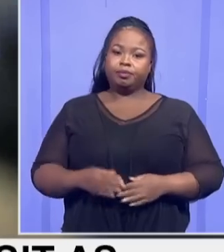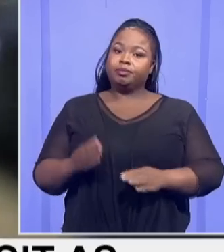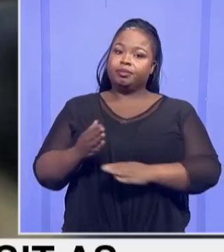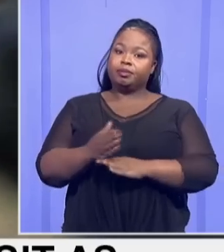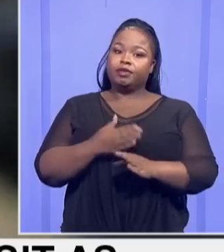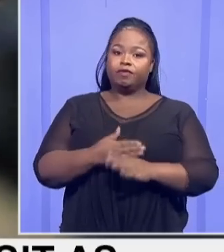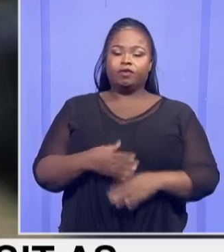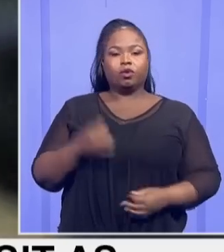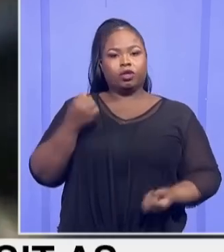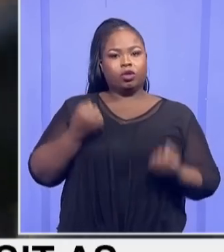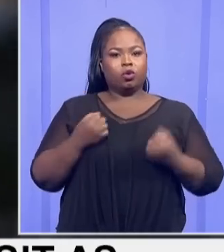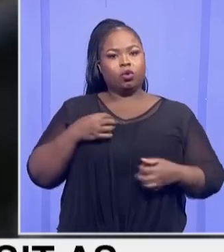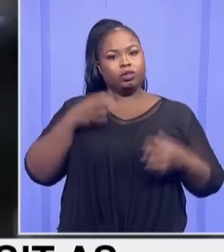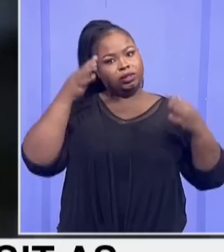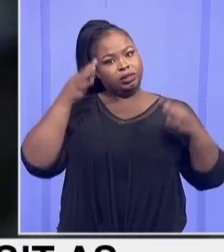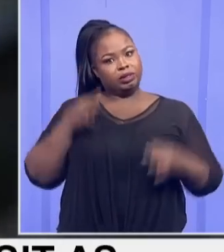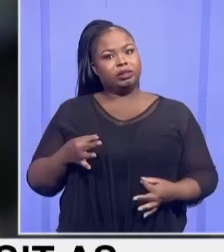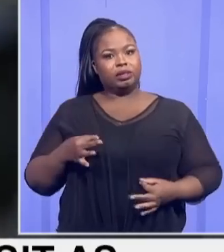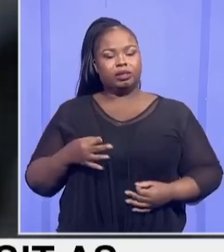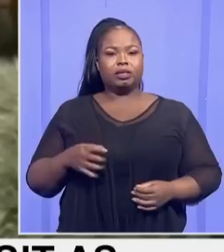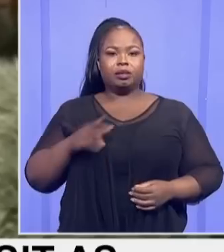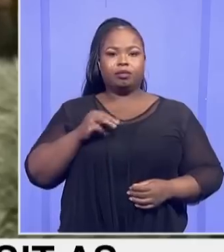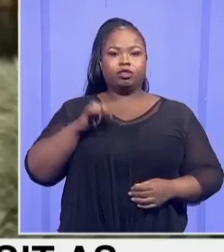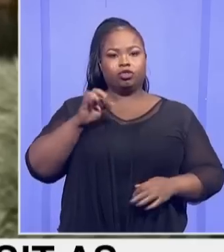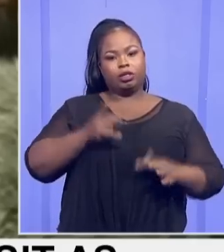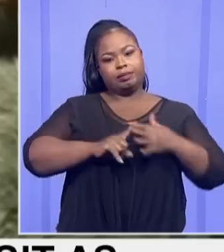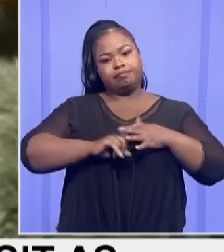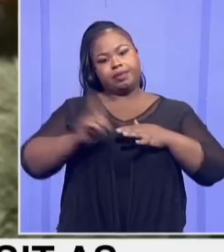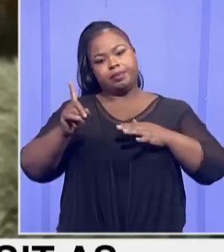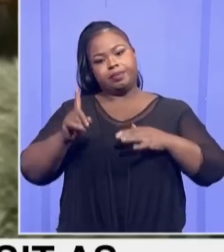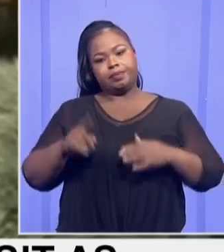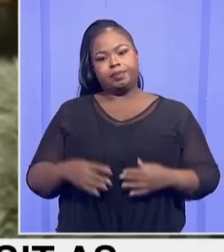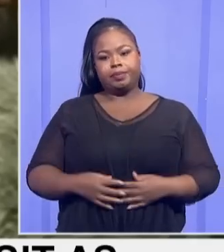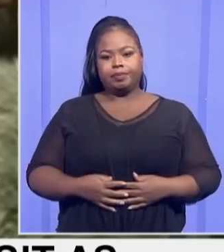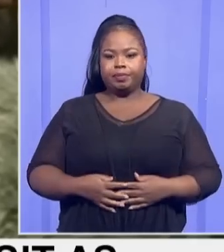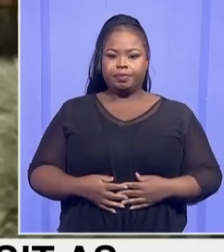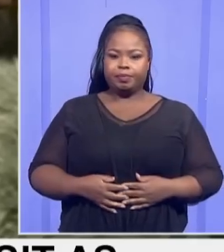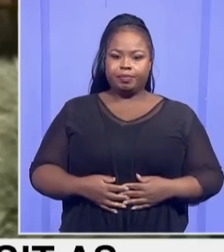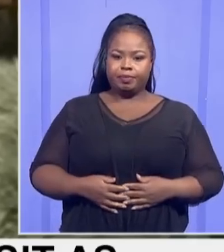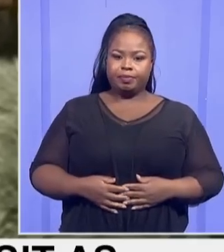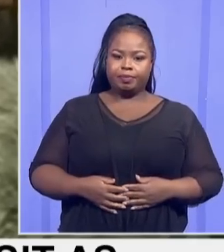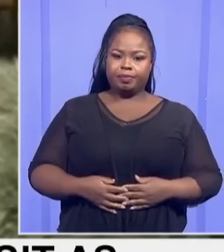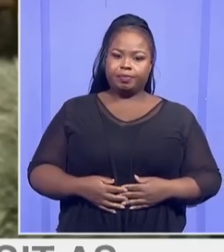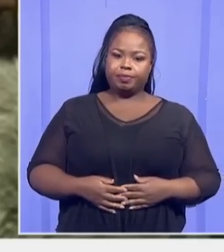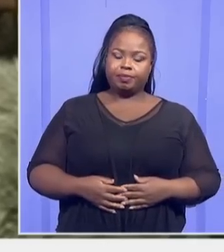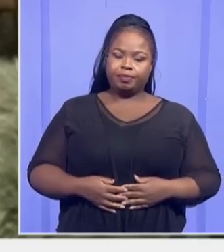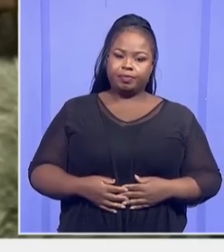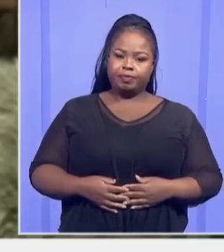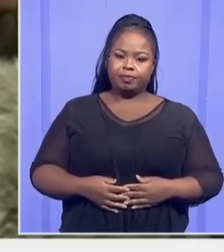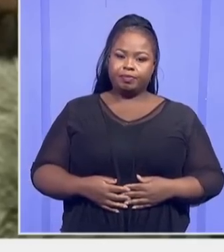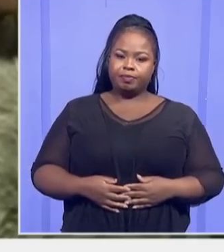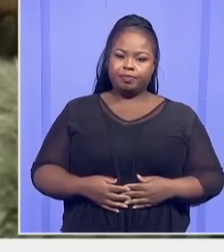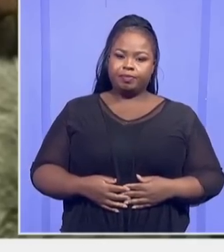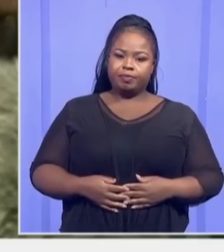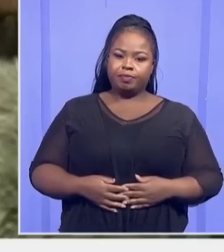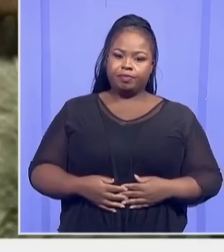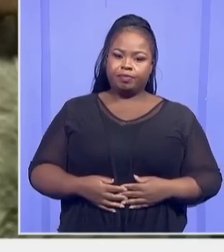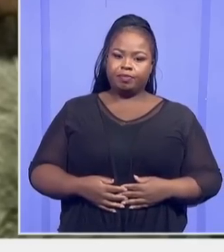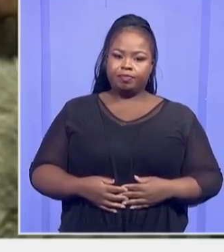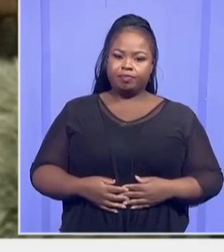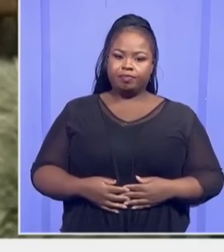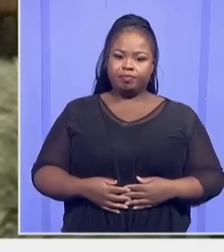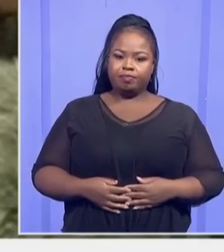rule, Bashir left the country. There is the